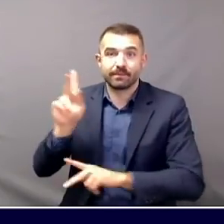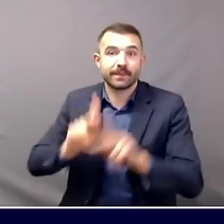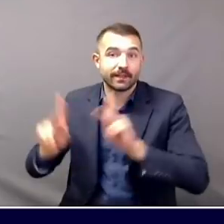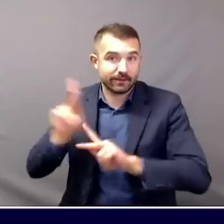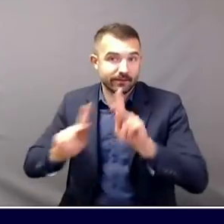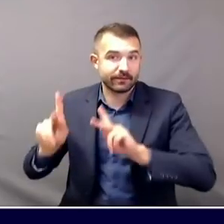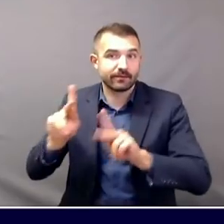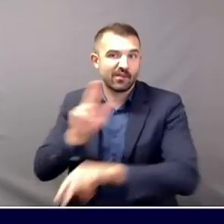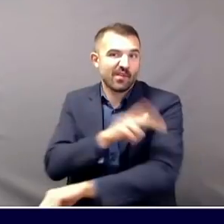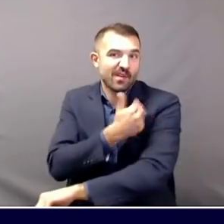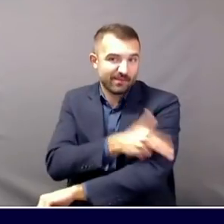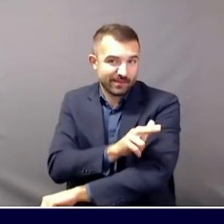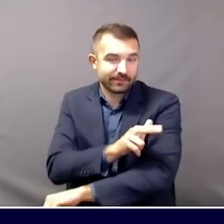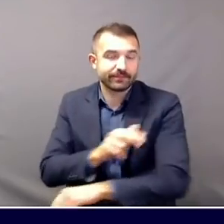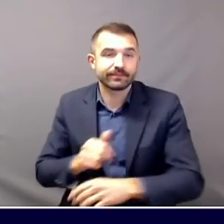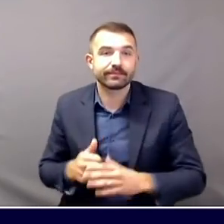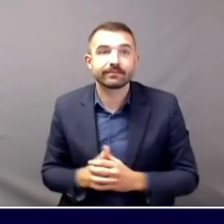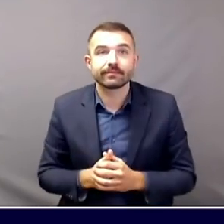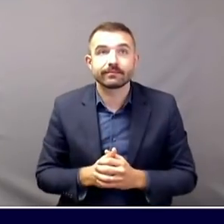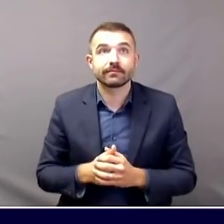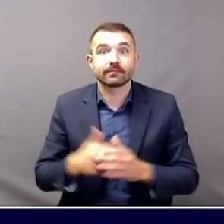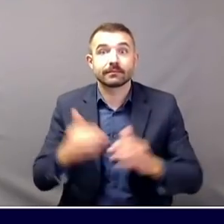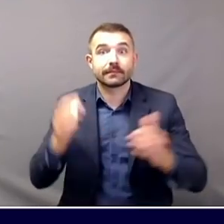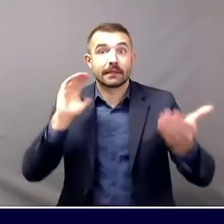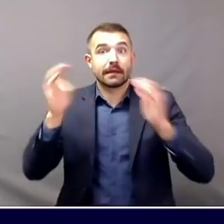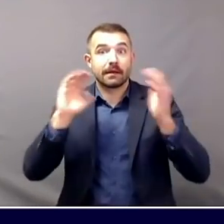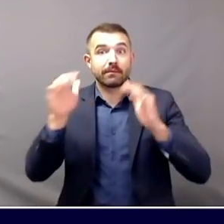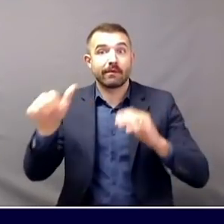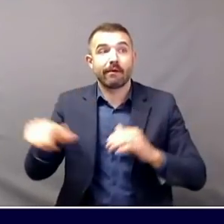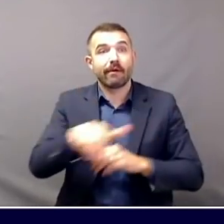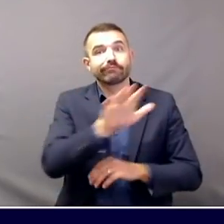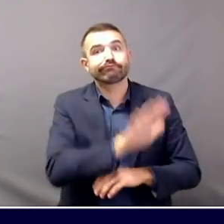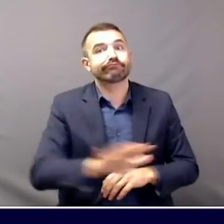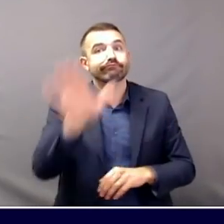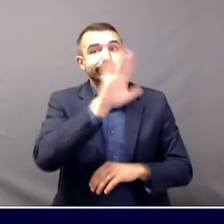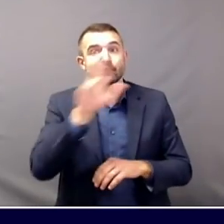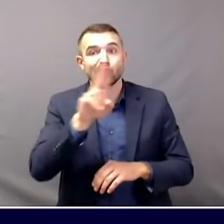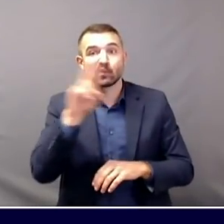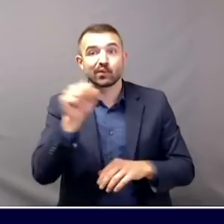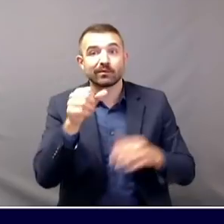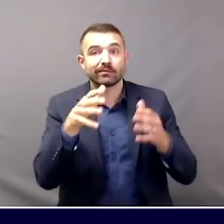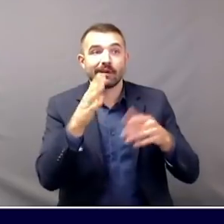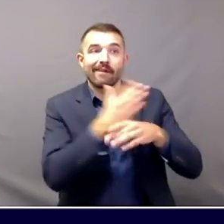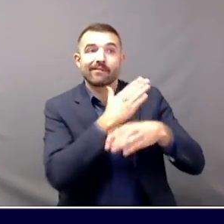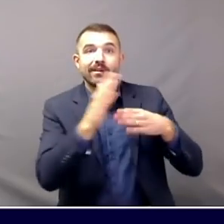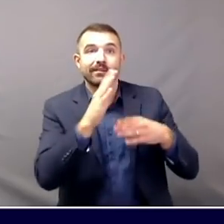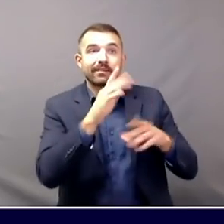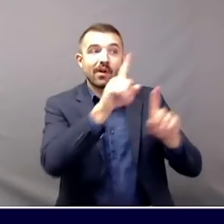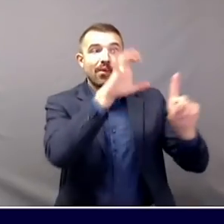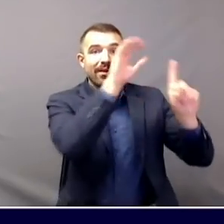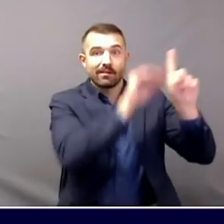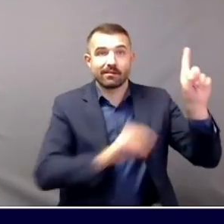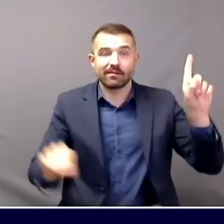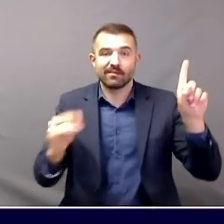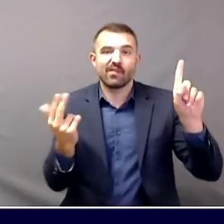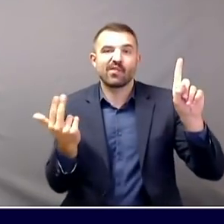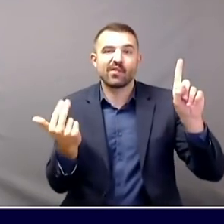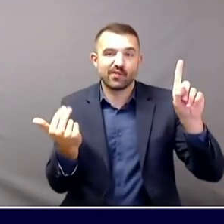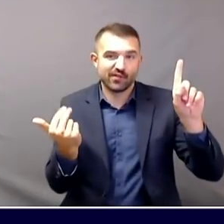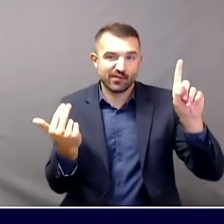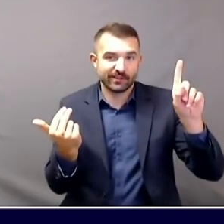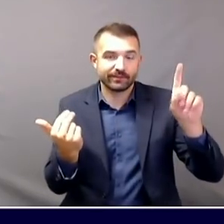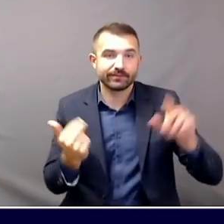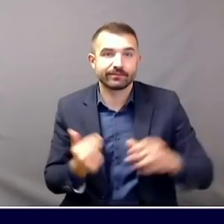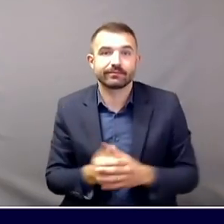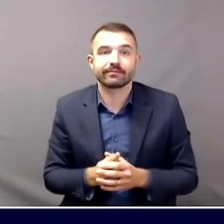perspective, the national average is 13 hospitalizations for every 100,000 people. But keep in mind that just a few weeks